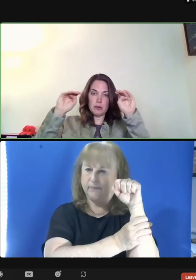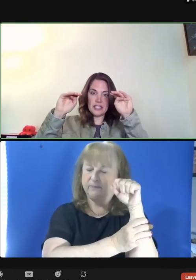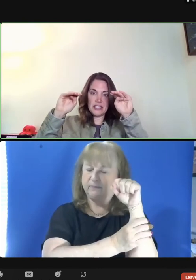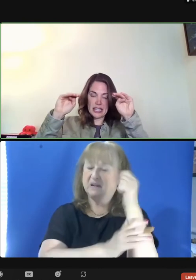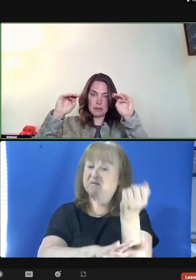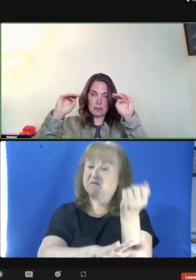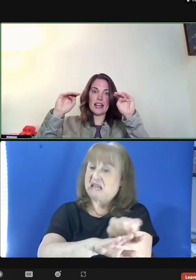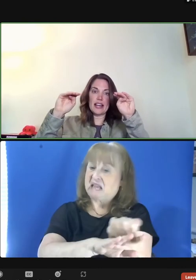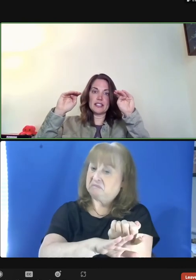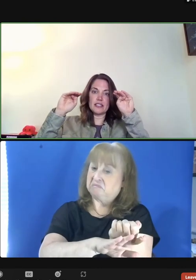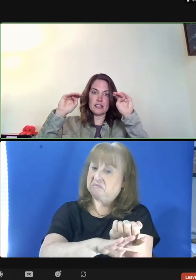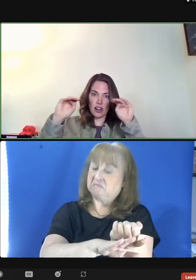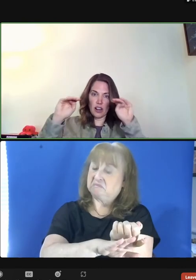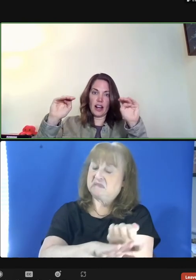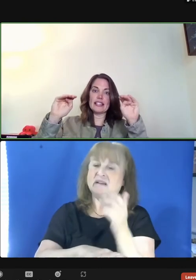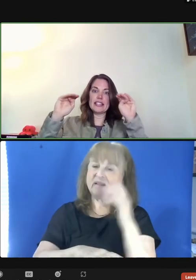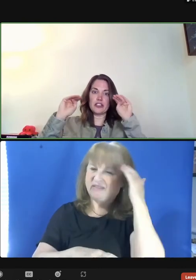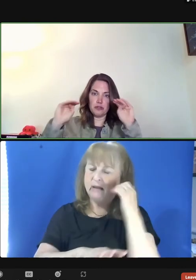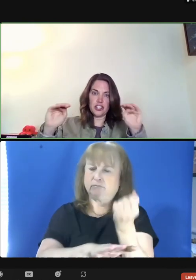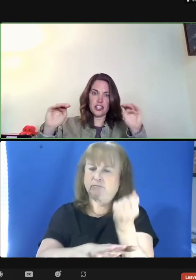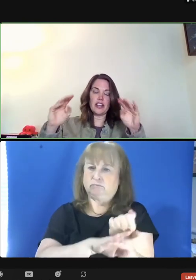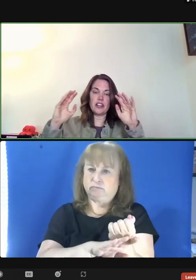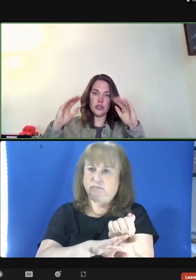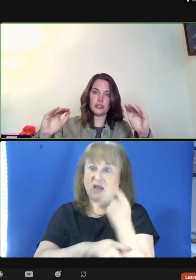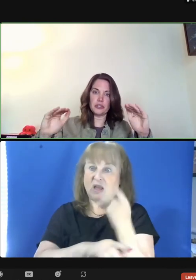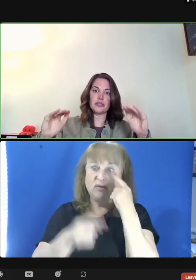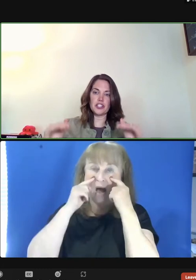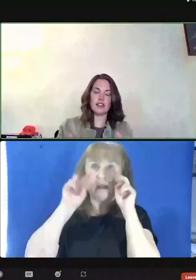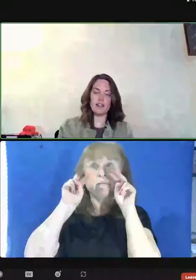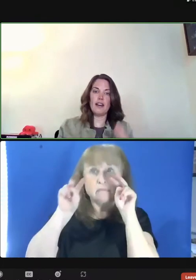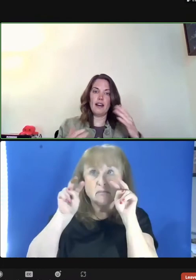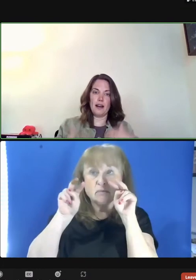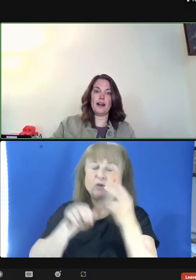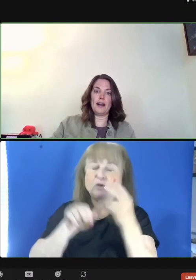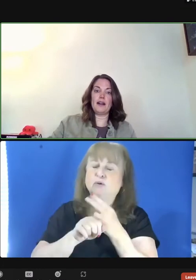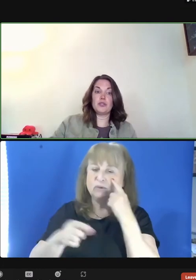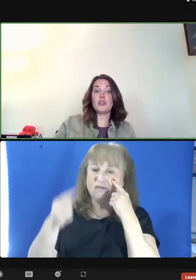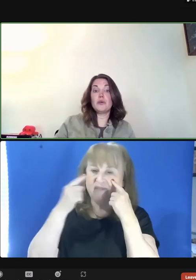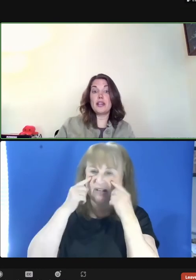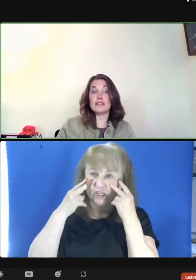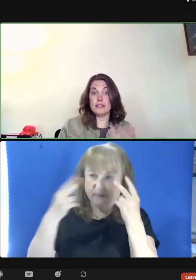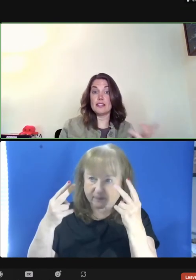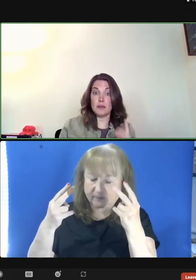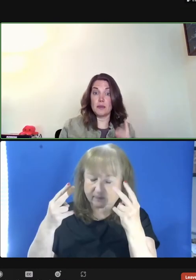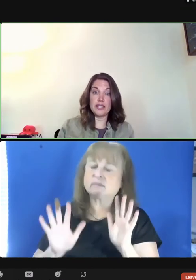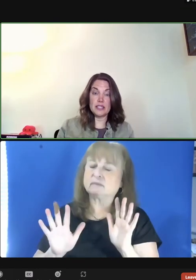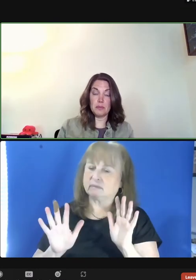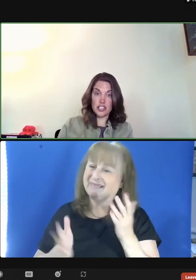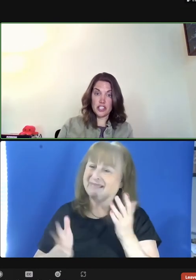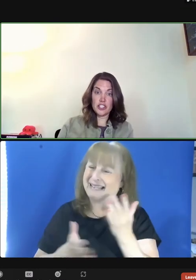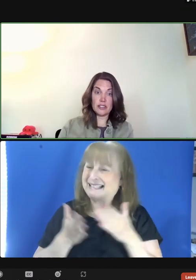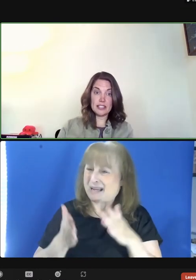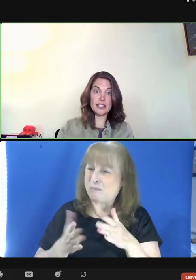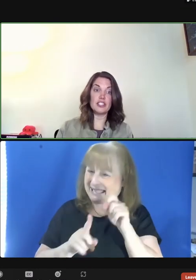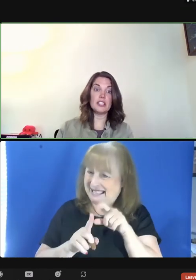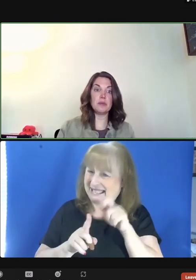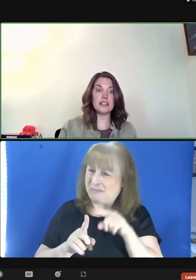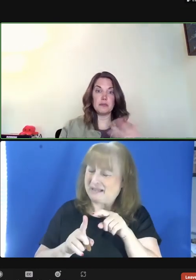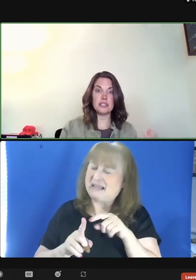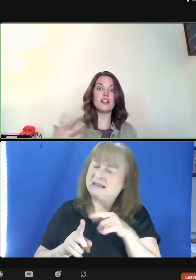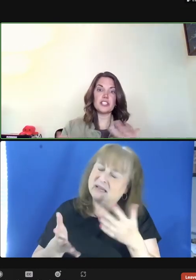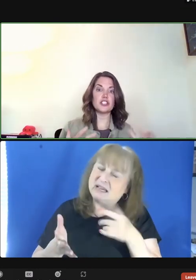to be able to stabilize their eyes and their vision and use their vision. So yes, in some ways, stimulation,